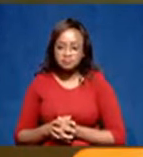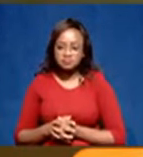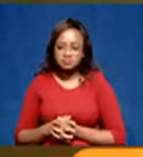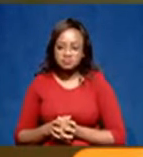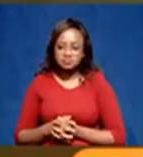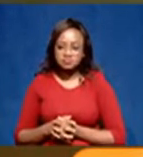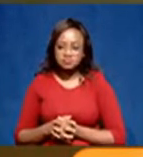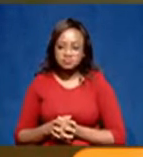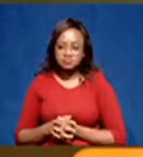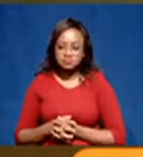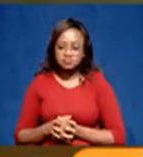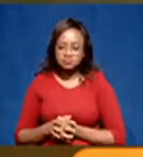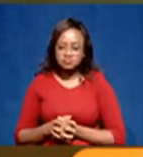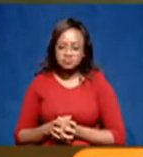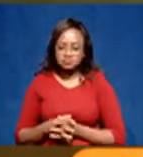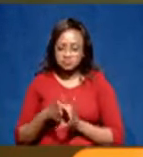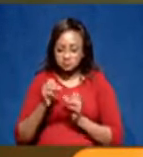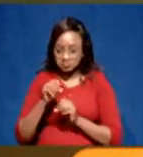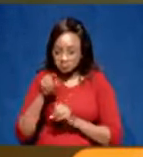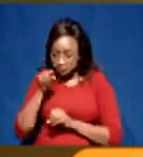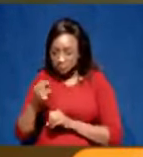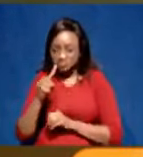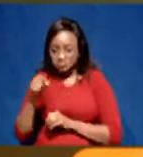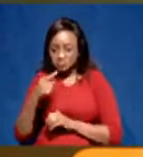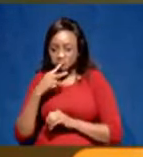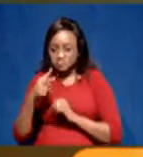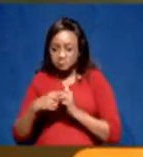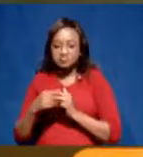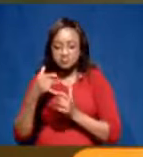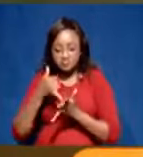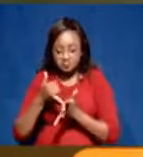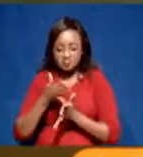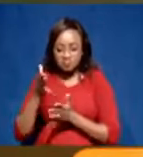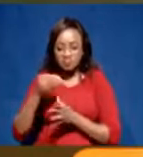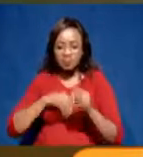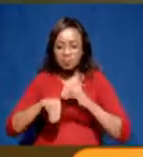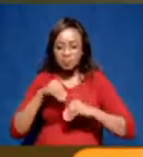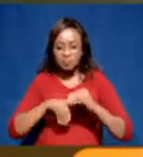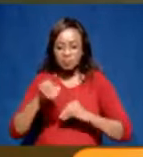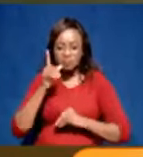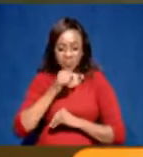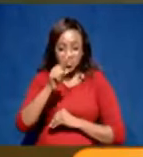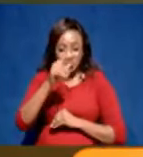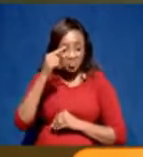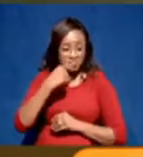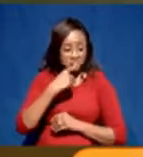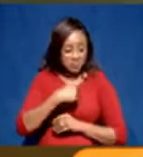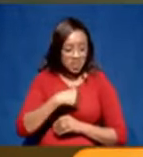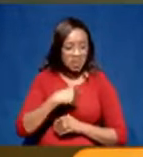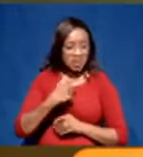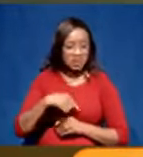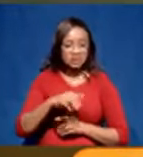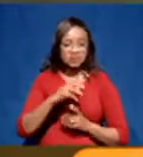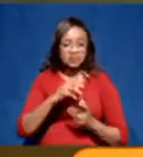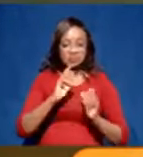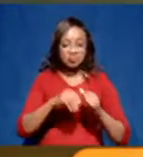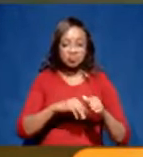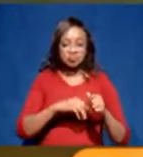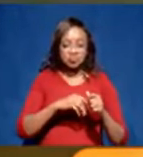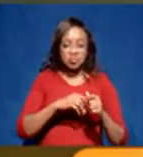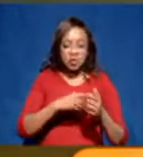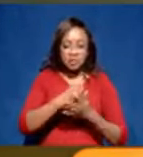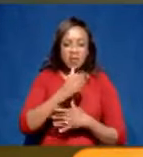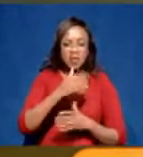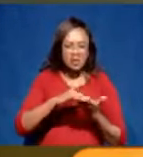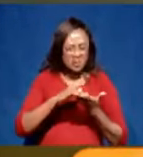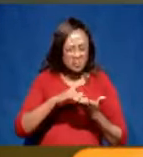there's been corruption already with the 1,700 shillings that is being given. You are now asking for over 20 times that